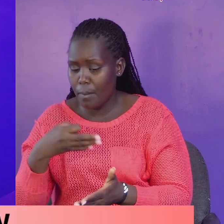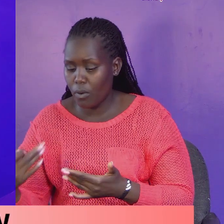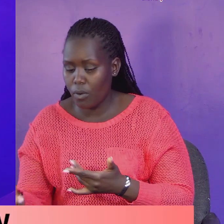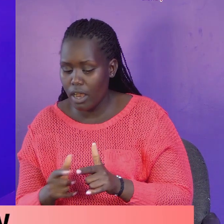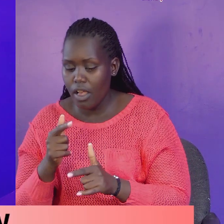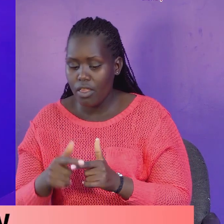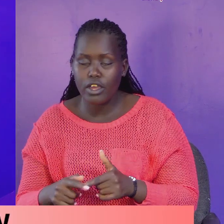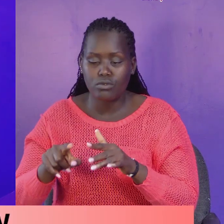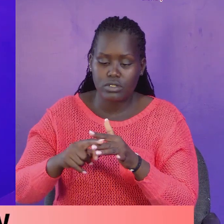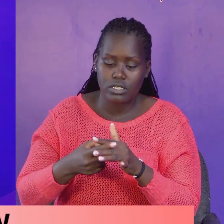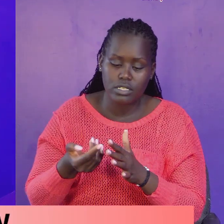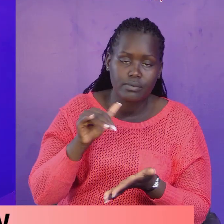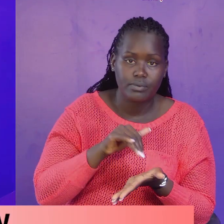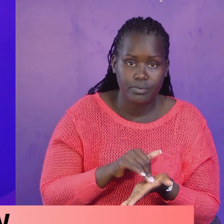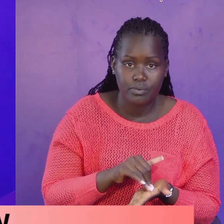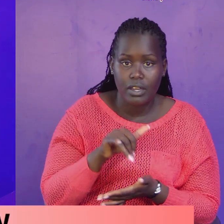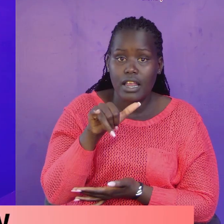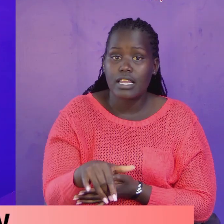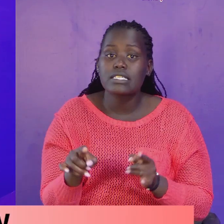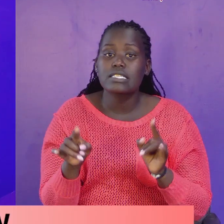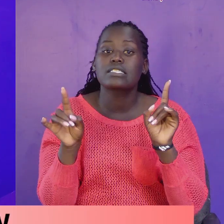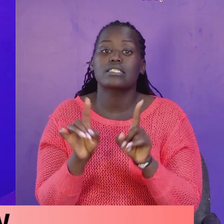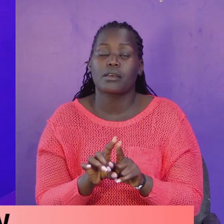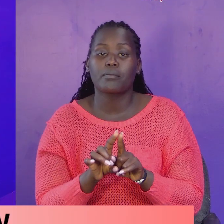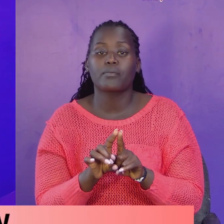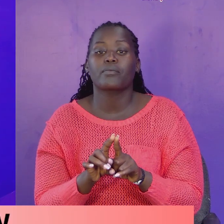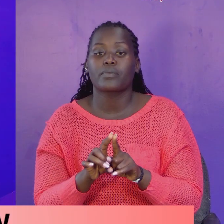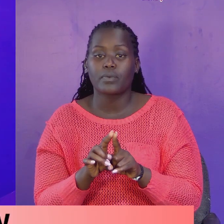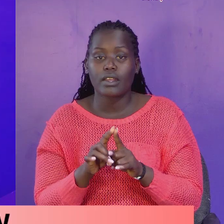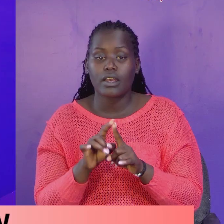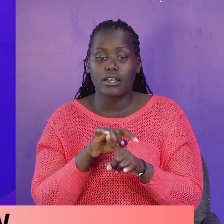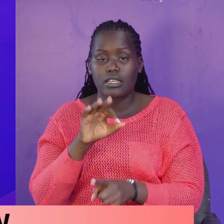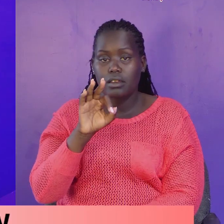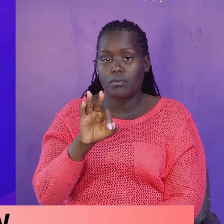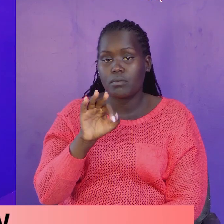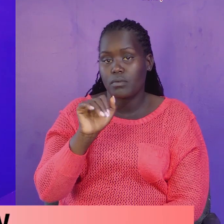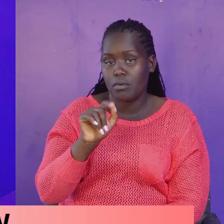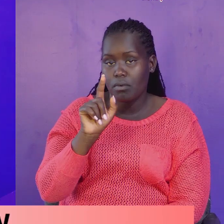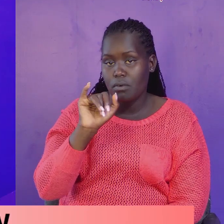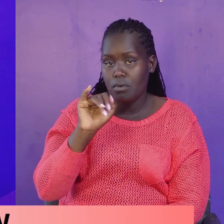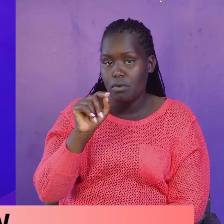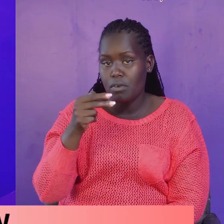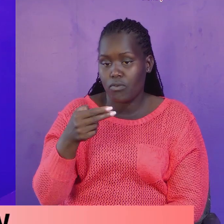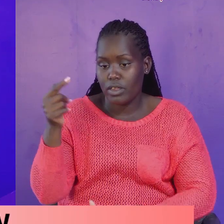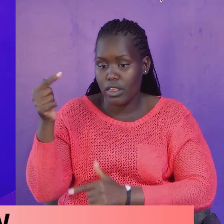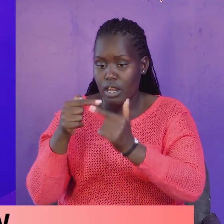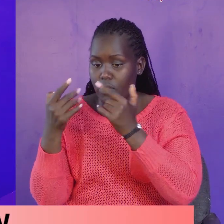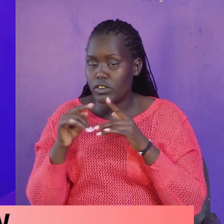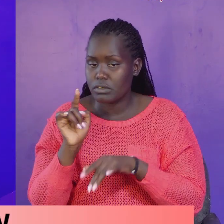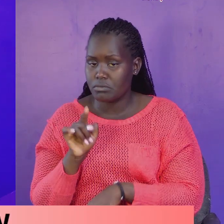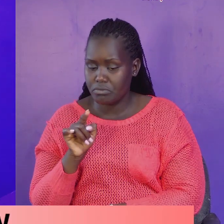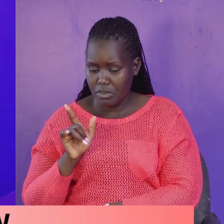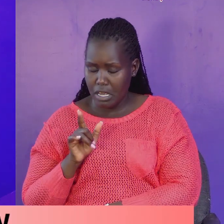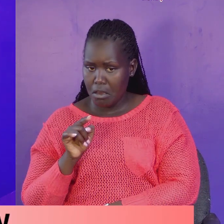to restart again. So that is the same thing. So when Faith Kipyegon won, this lady saw that this